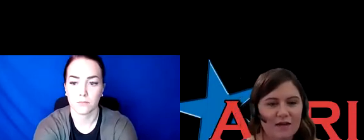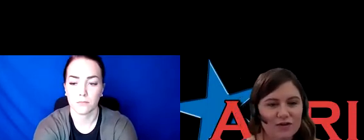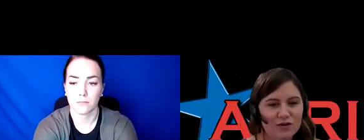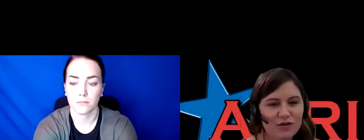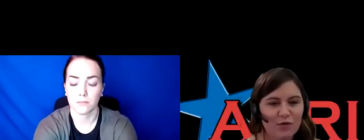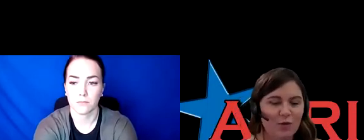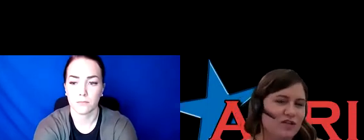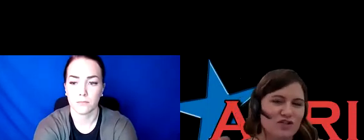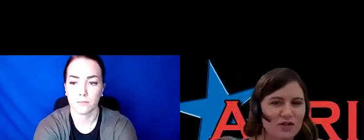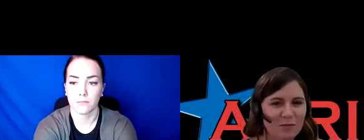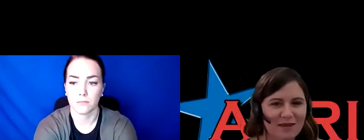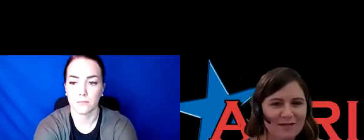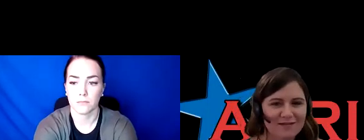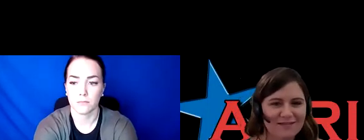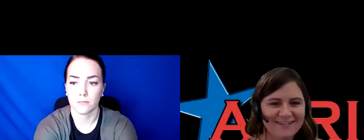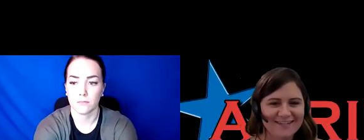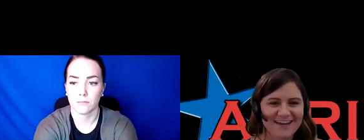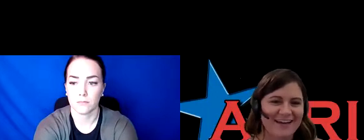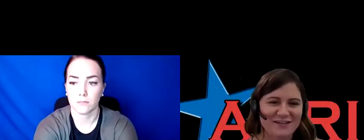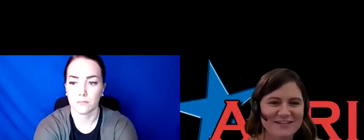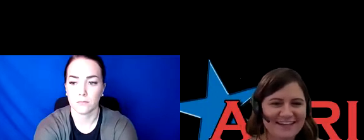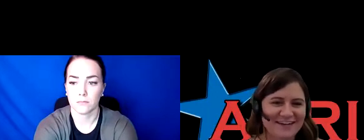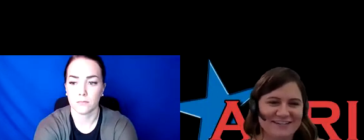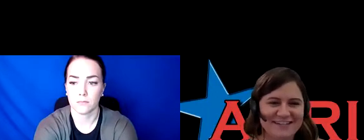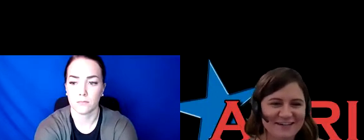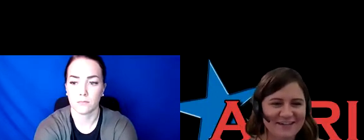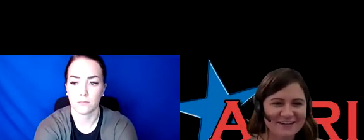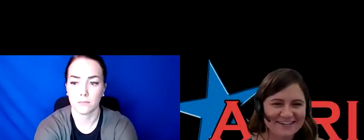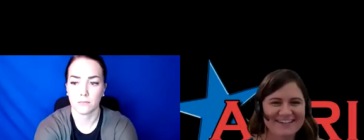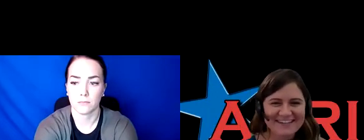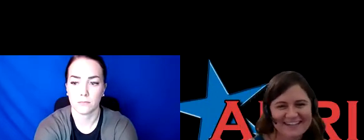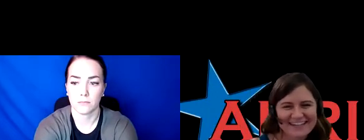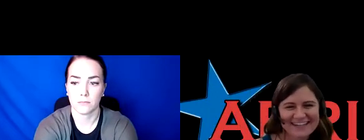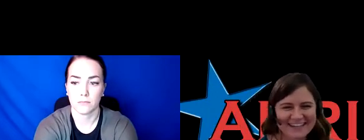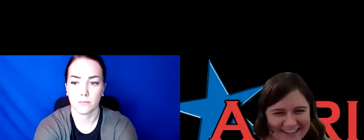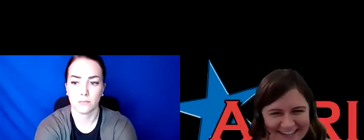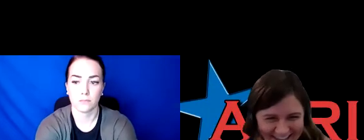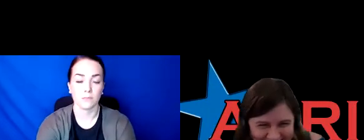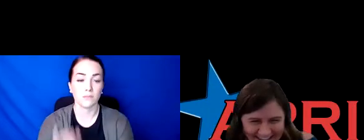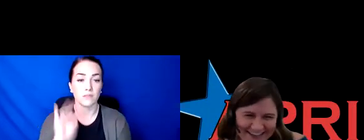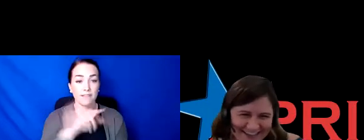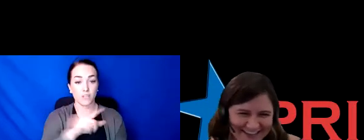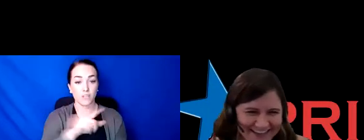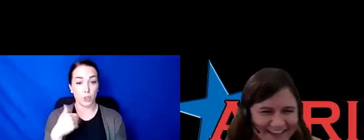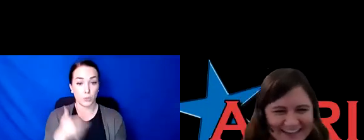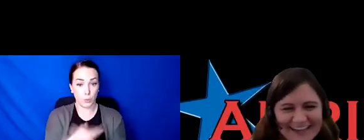And in case you're new, we just jump in and I just sit here and stare at you.